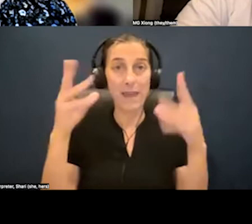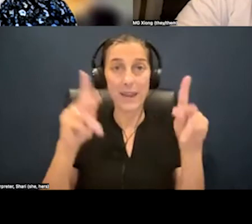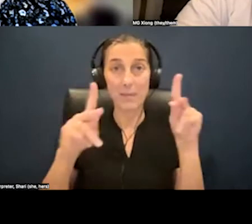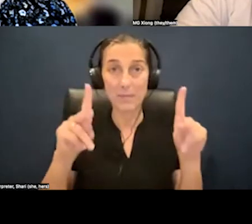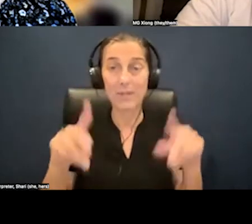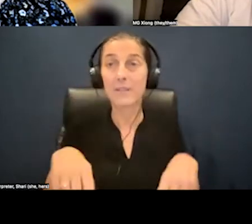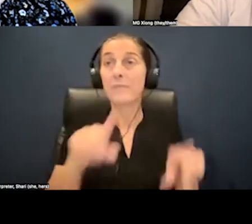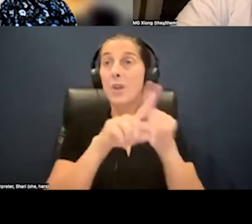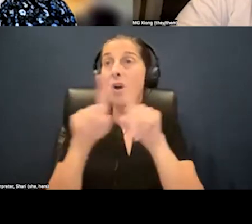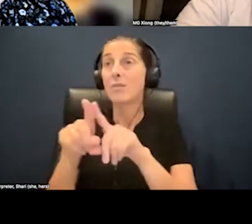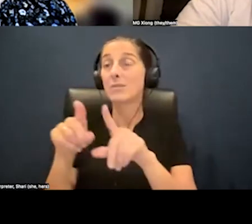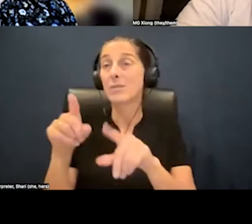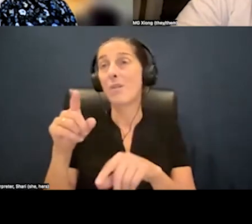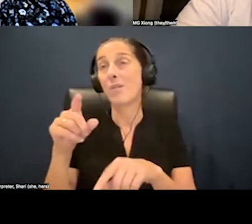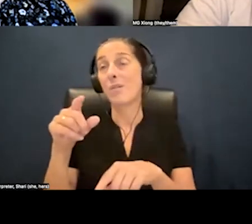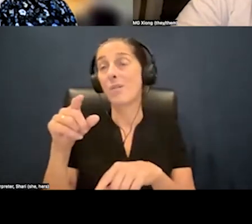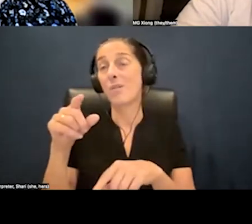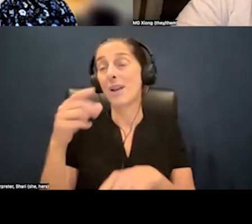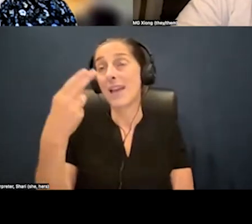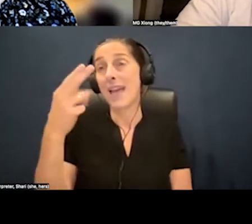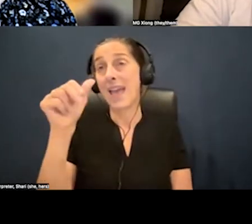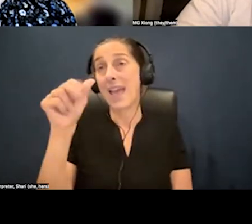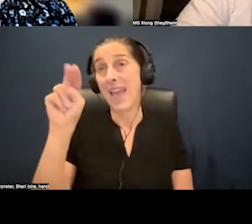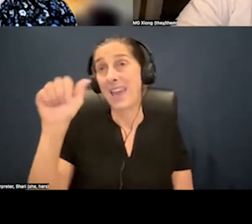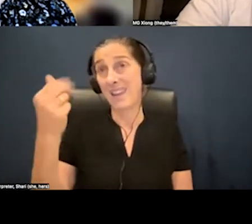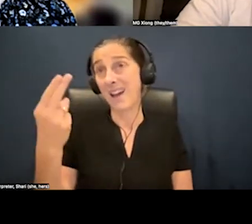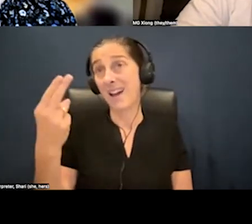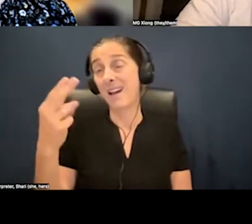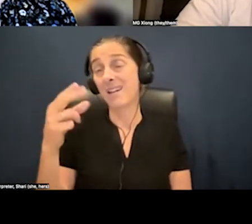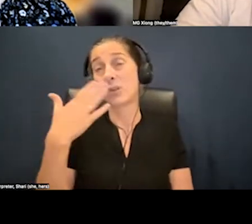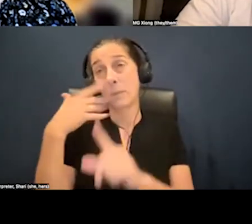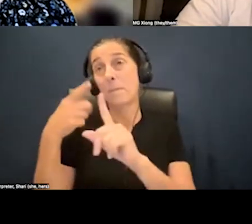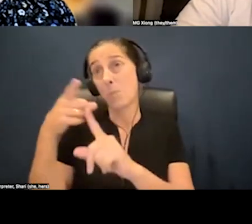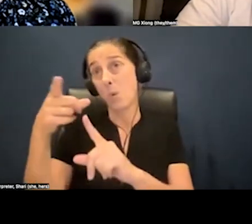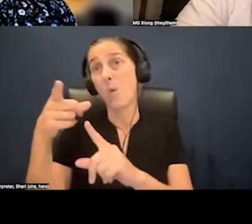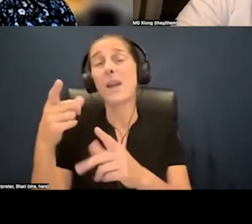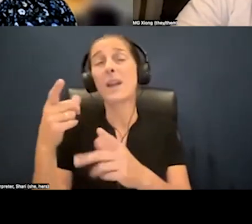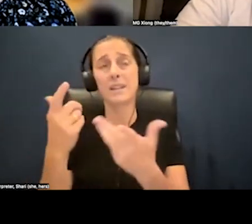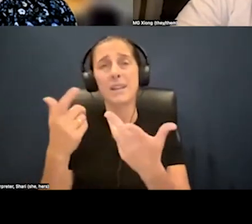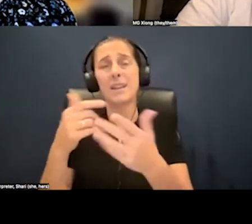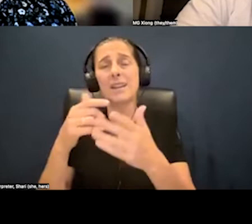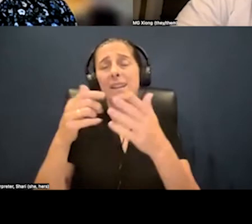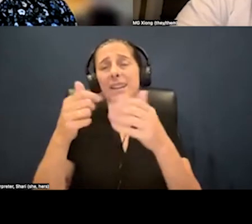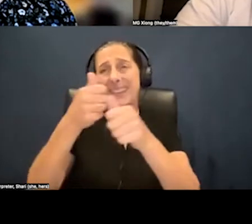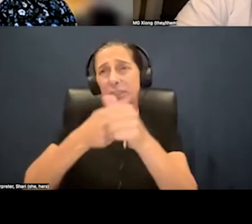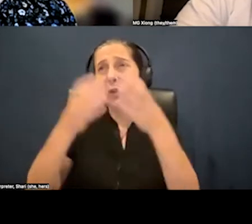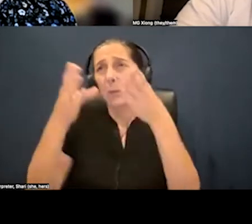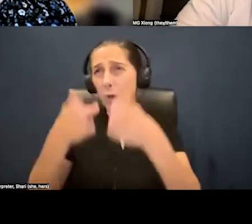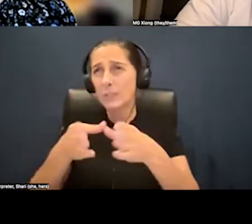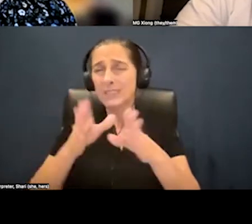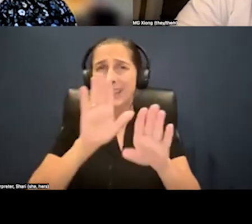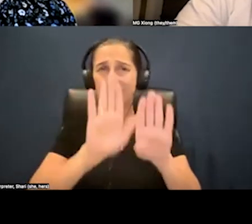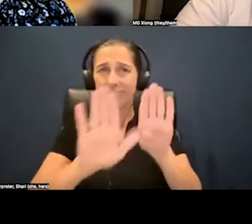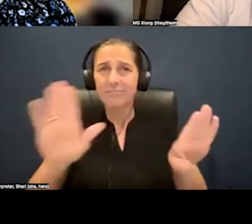Hannah, you pointed out that we're really talking about really individual circumstances